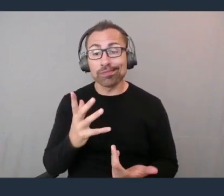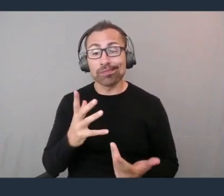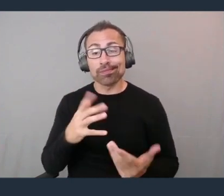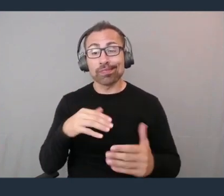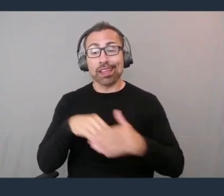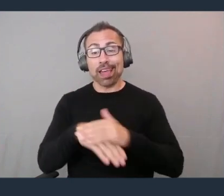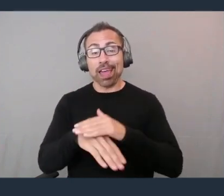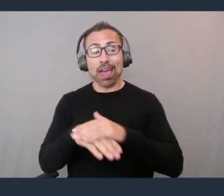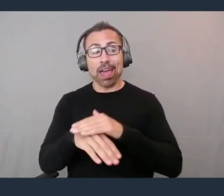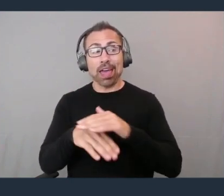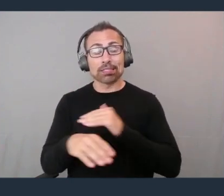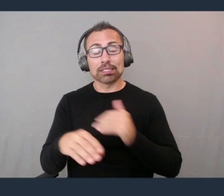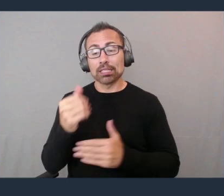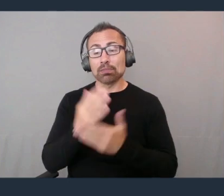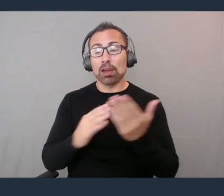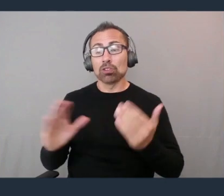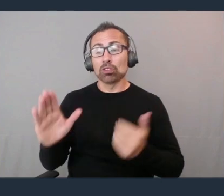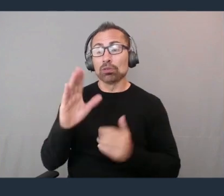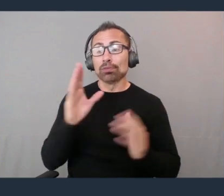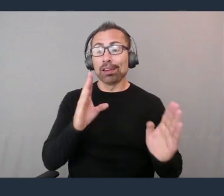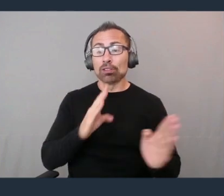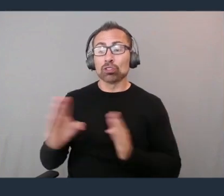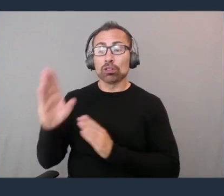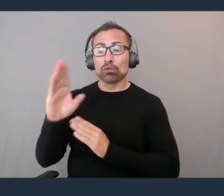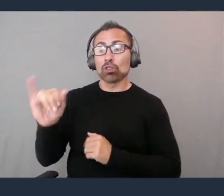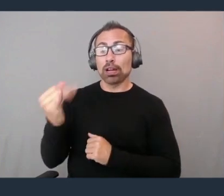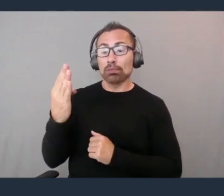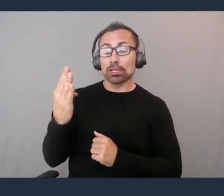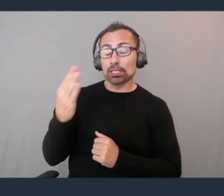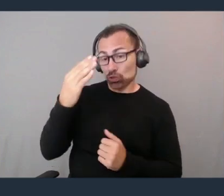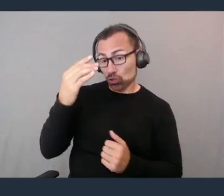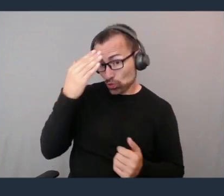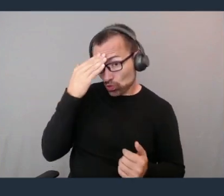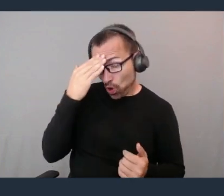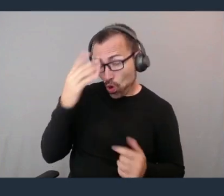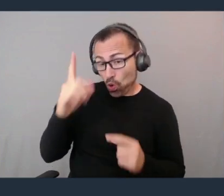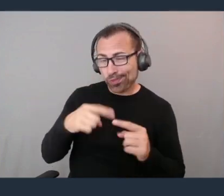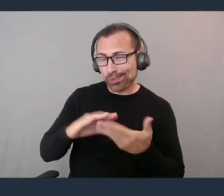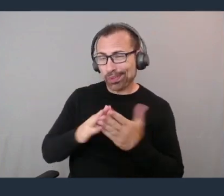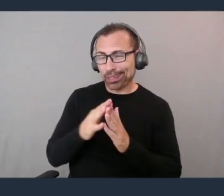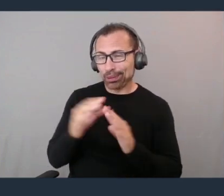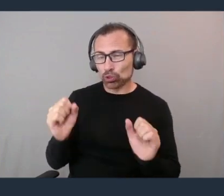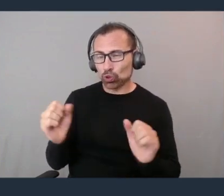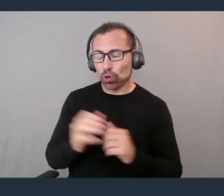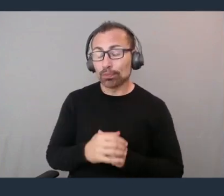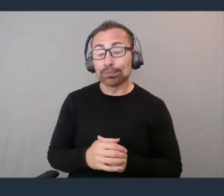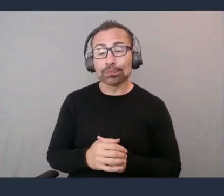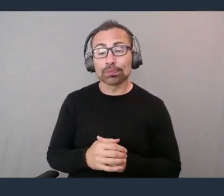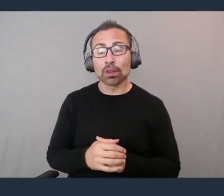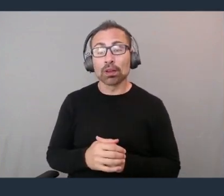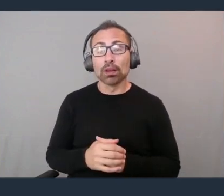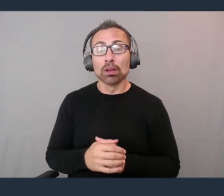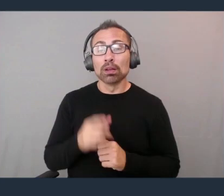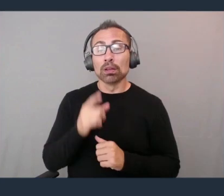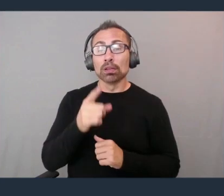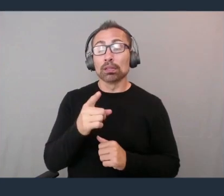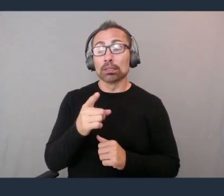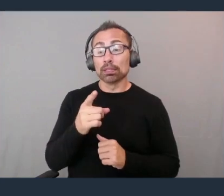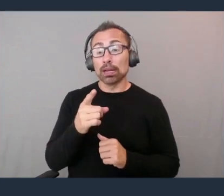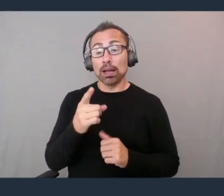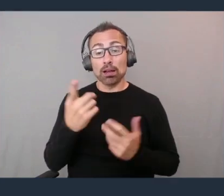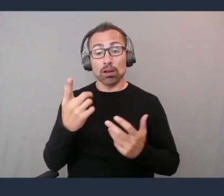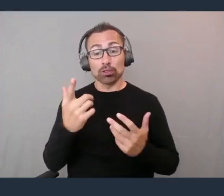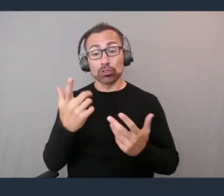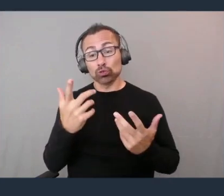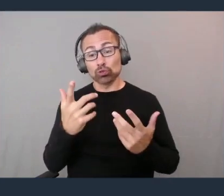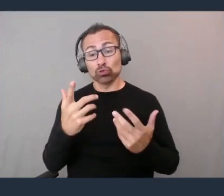your objects to determine when an object becomes cold. Remember, objects archived in intelligent tiering have no